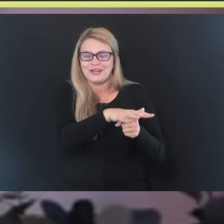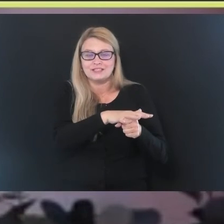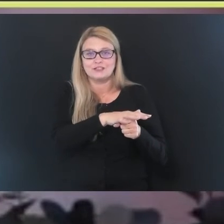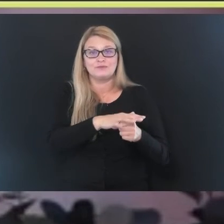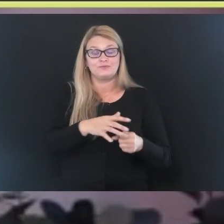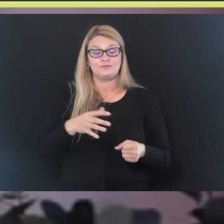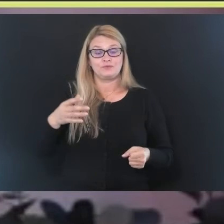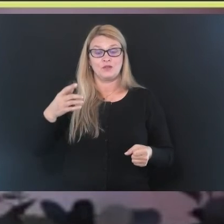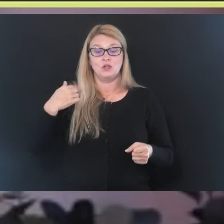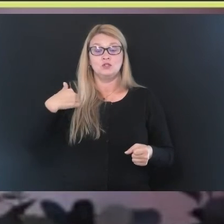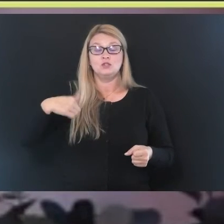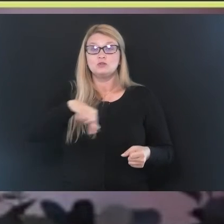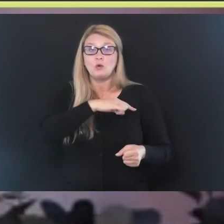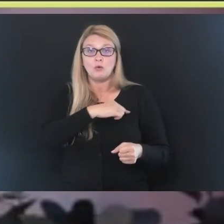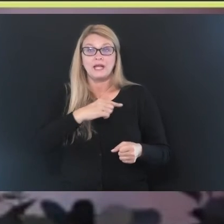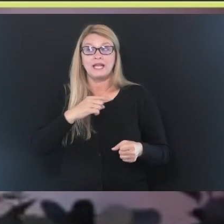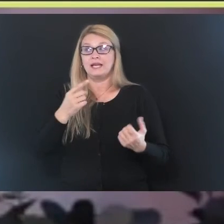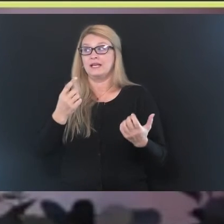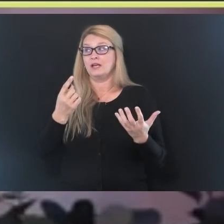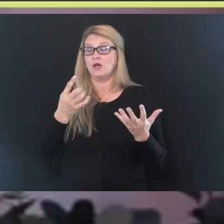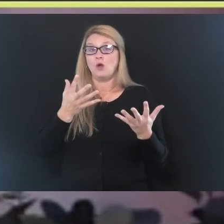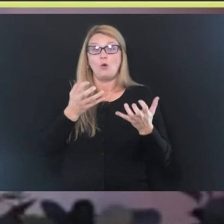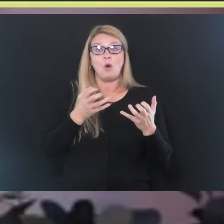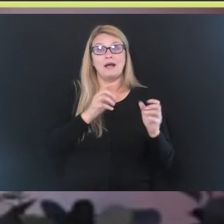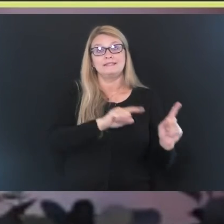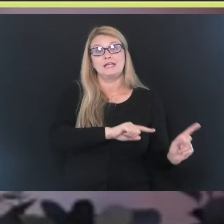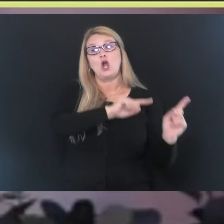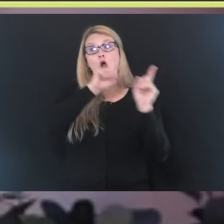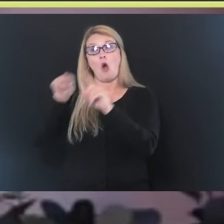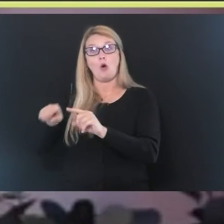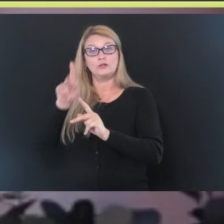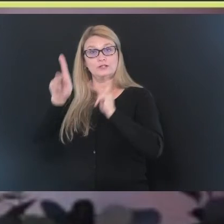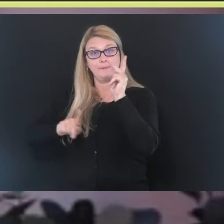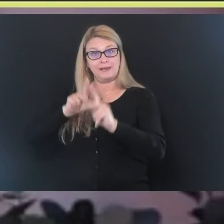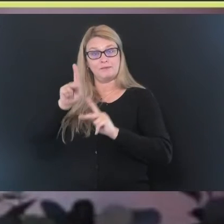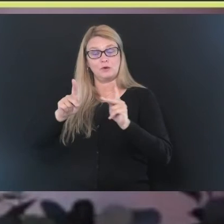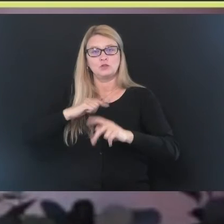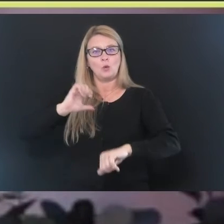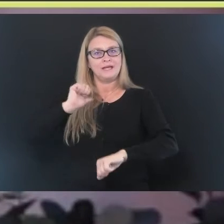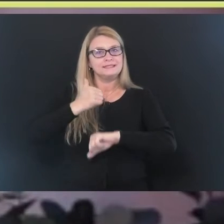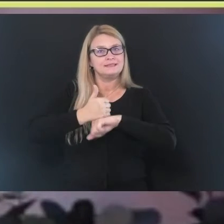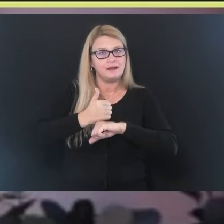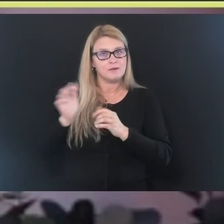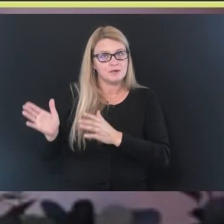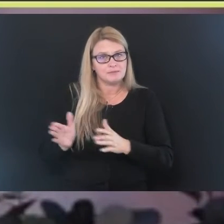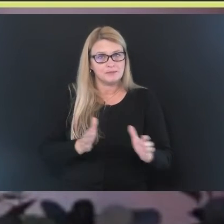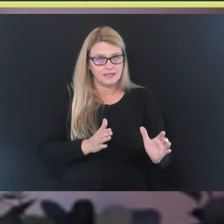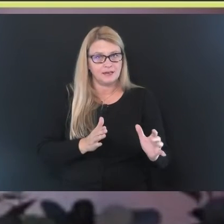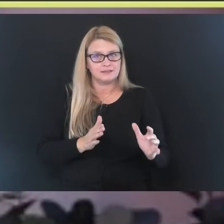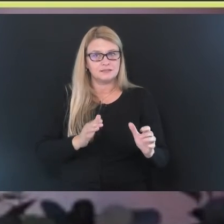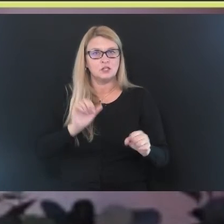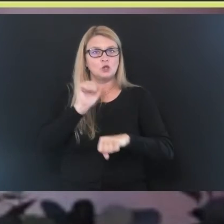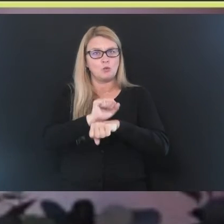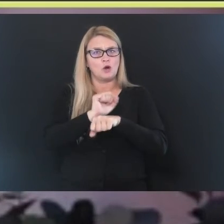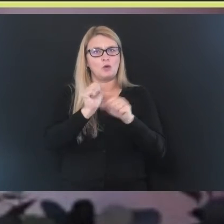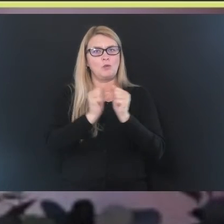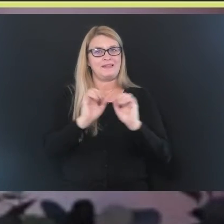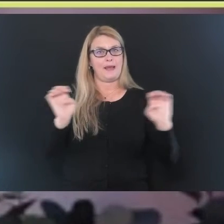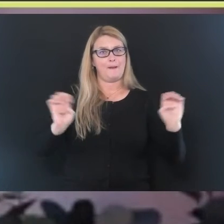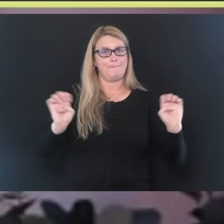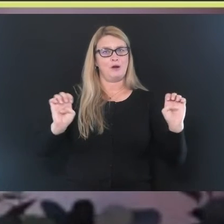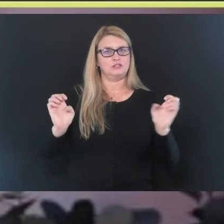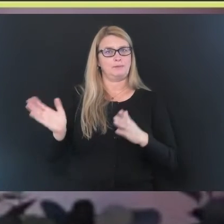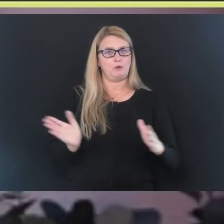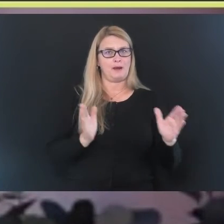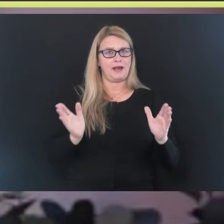help combat that and get the vaccine to the people, we came up with a plan working with our emergency preparedness,